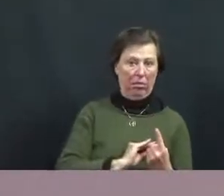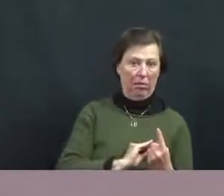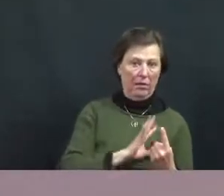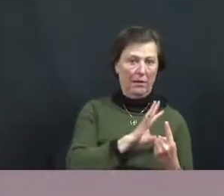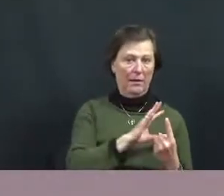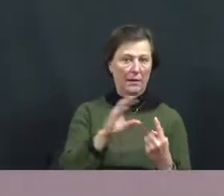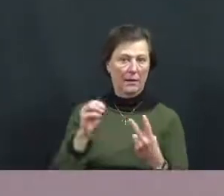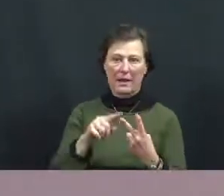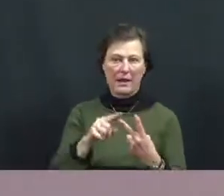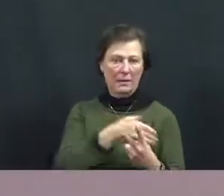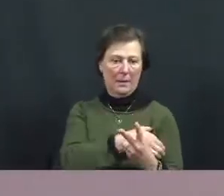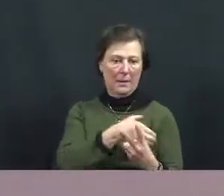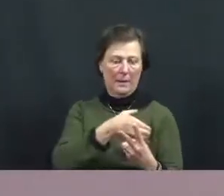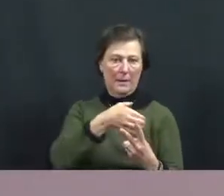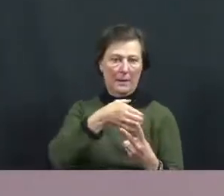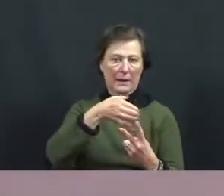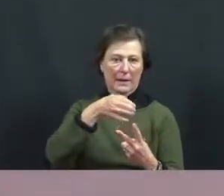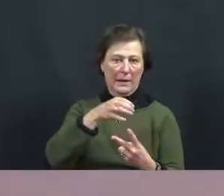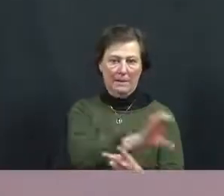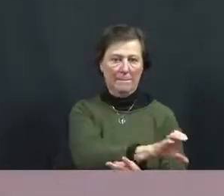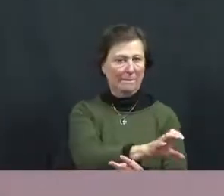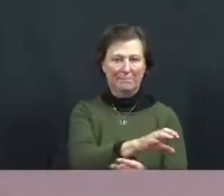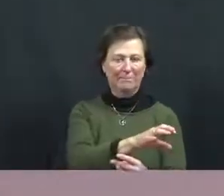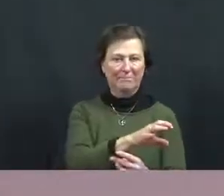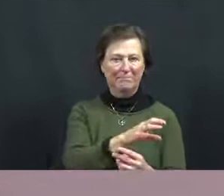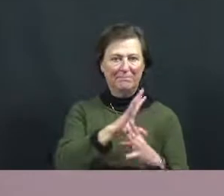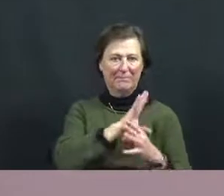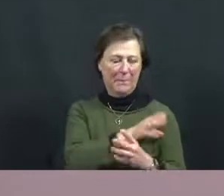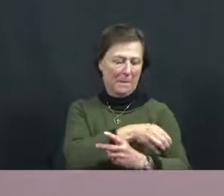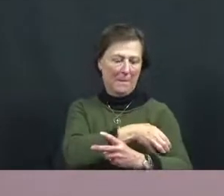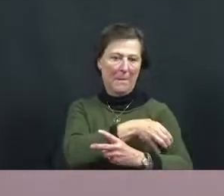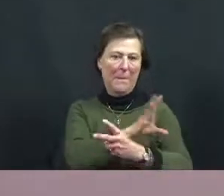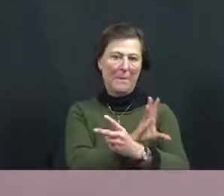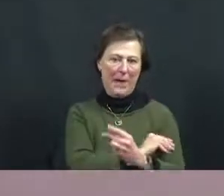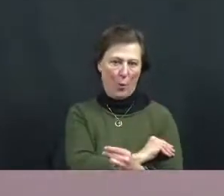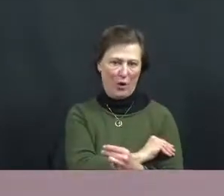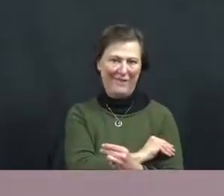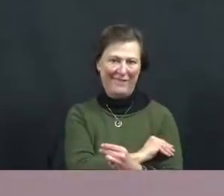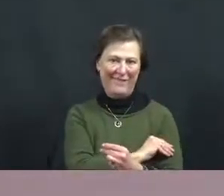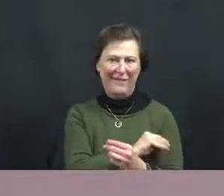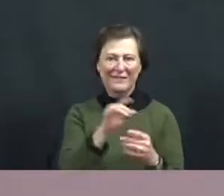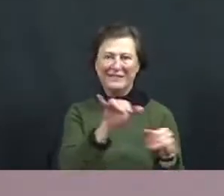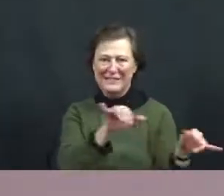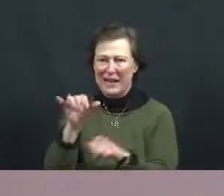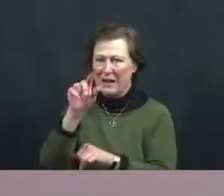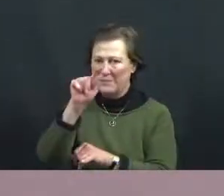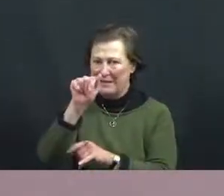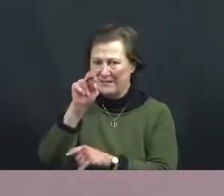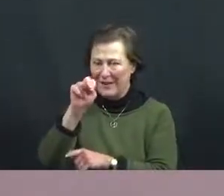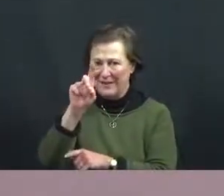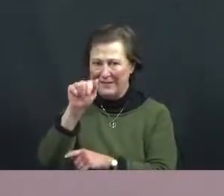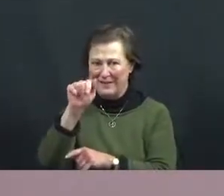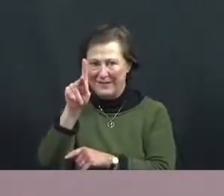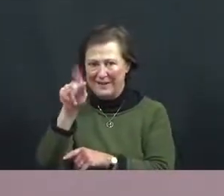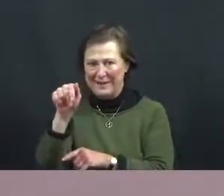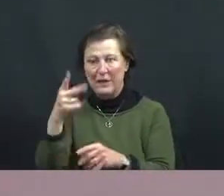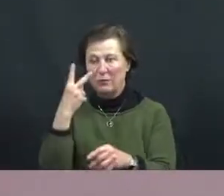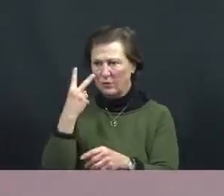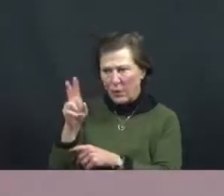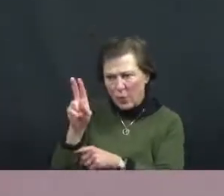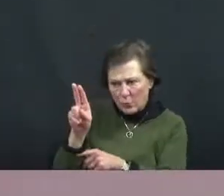and disempowering. And so does Tandeka. And when she saw that the